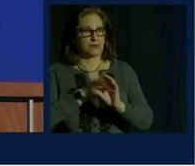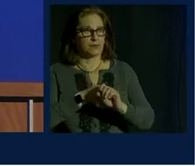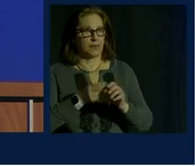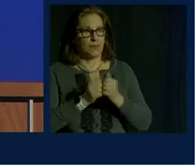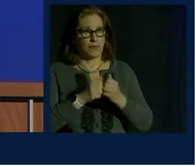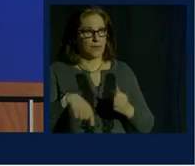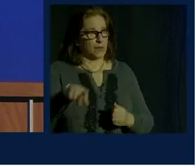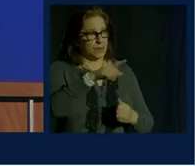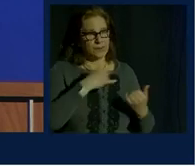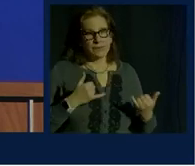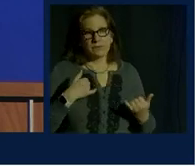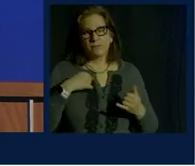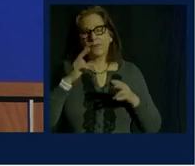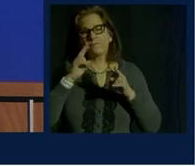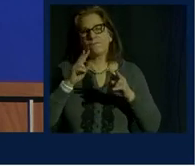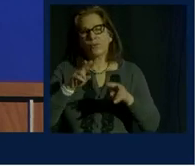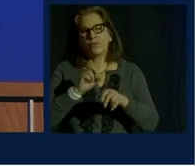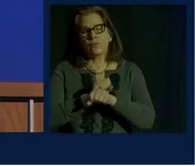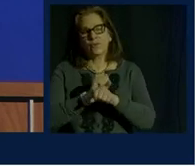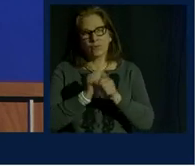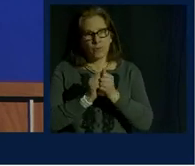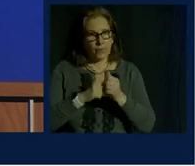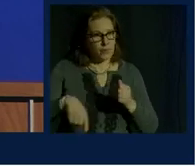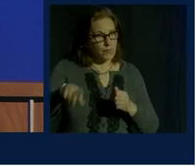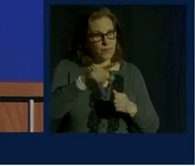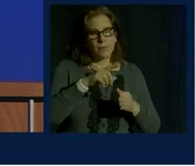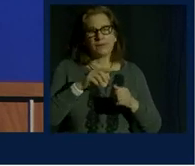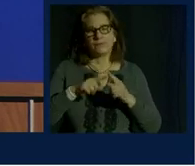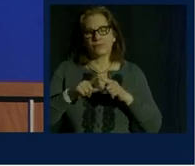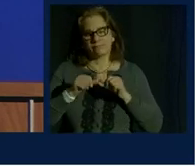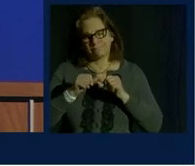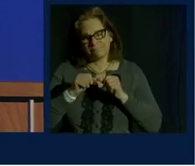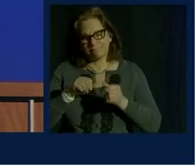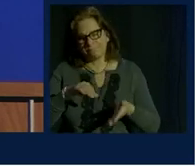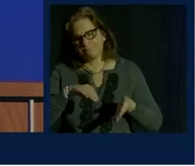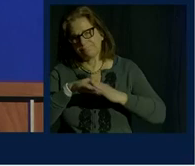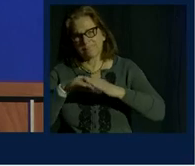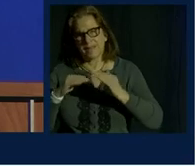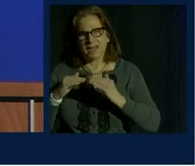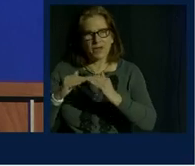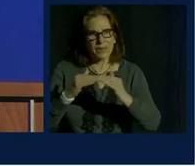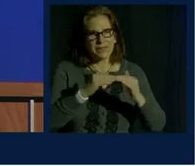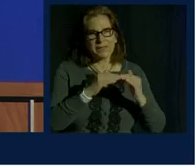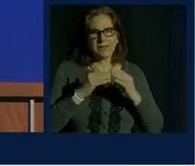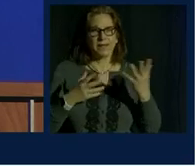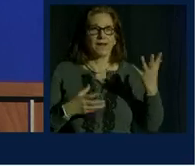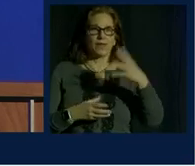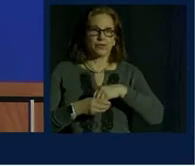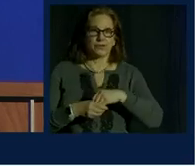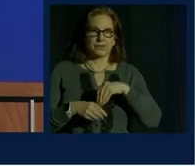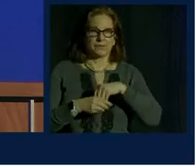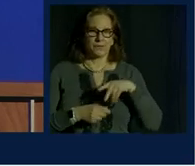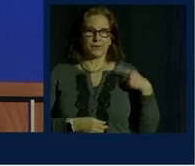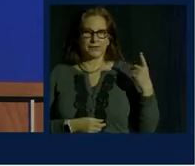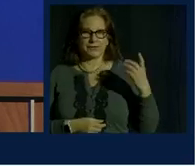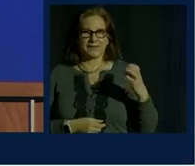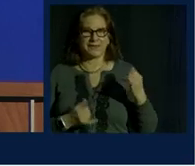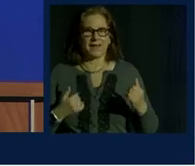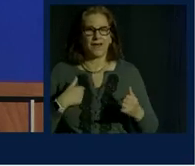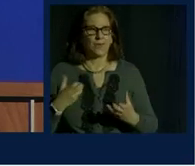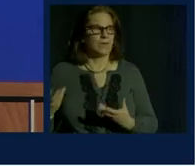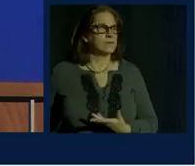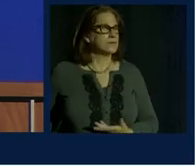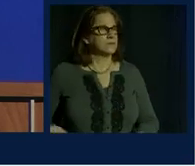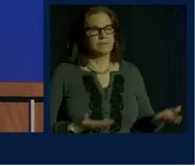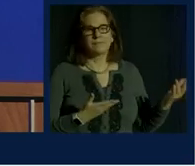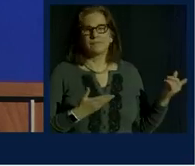all to build a more equitable and inclusive DC. And now it's my pleasure to introduce the newly confirmed